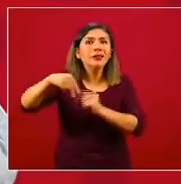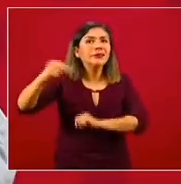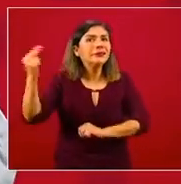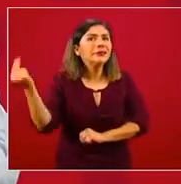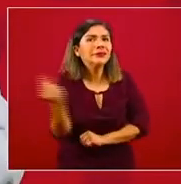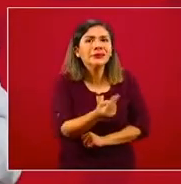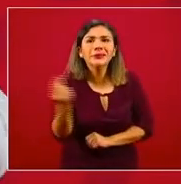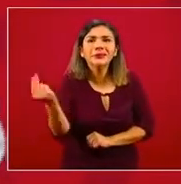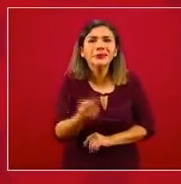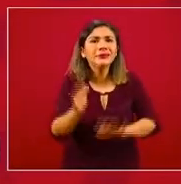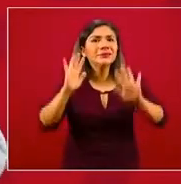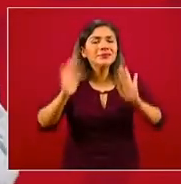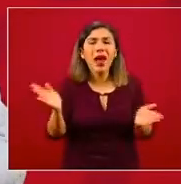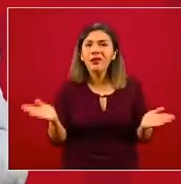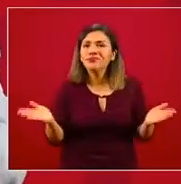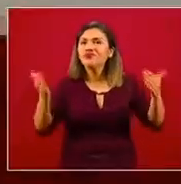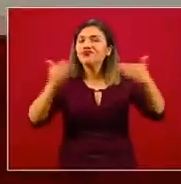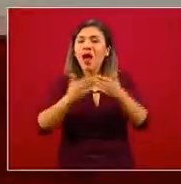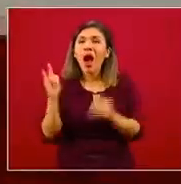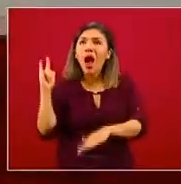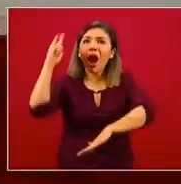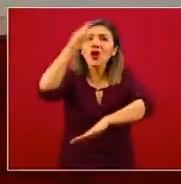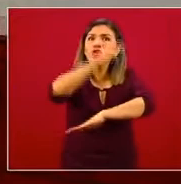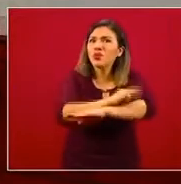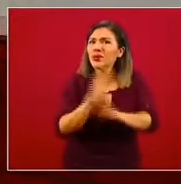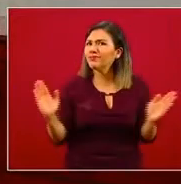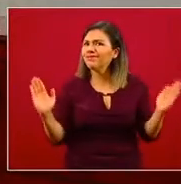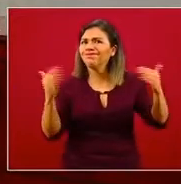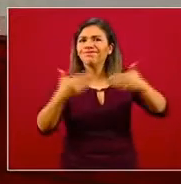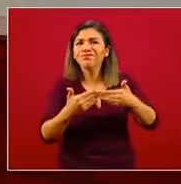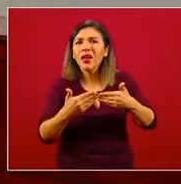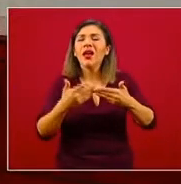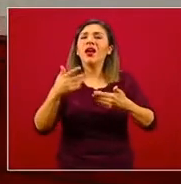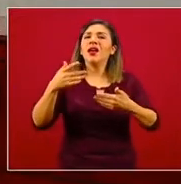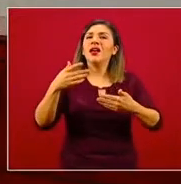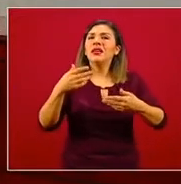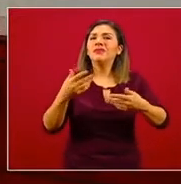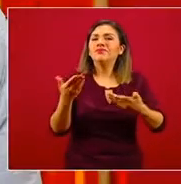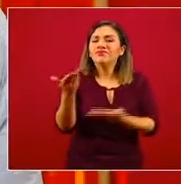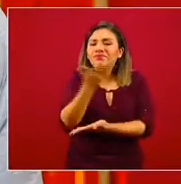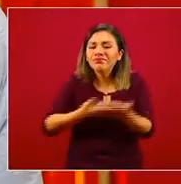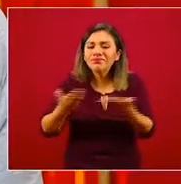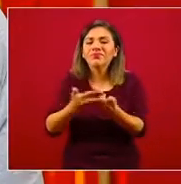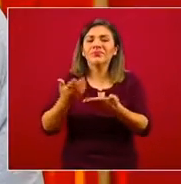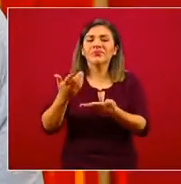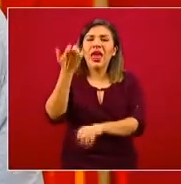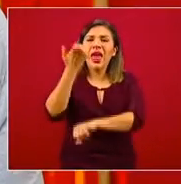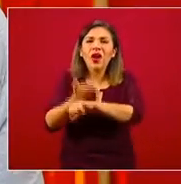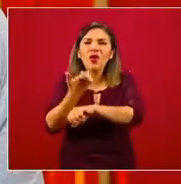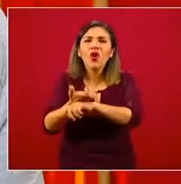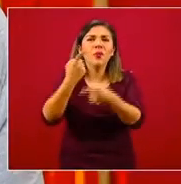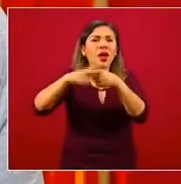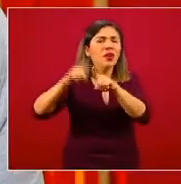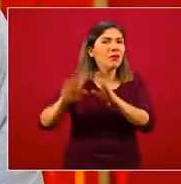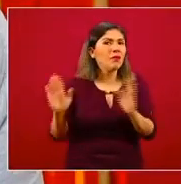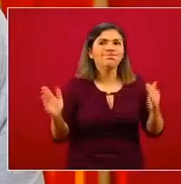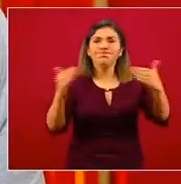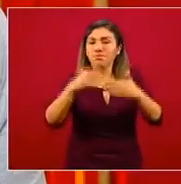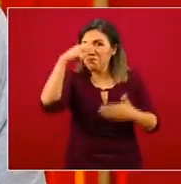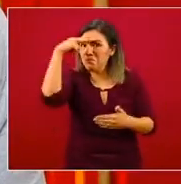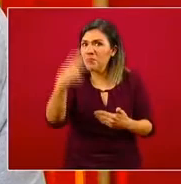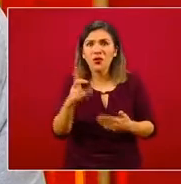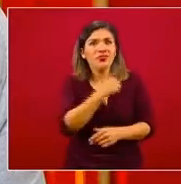people in the public opinion in Mexico were spotting the urgent need to closing airports and